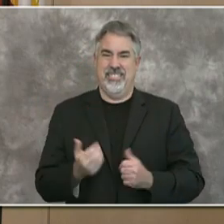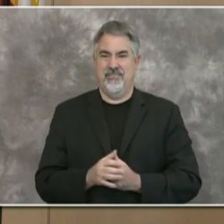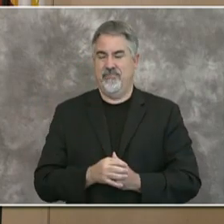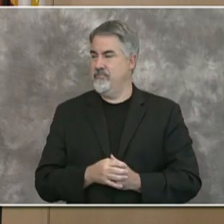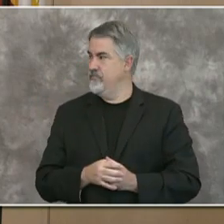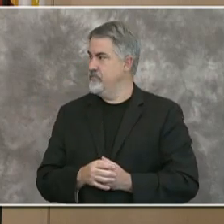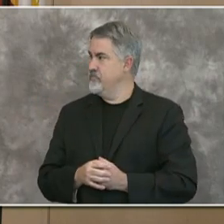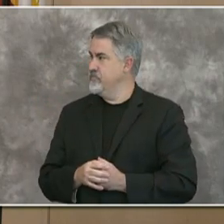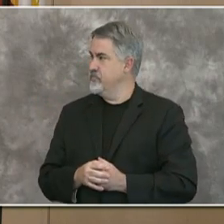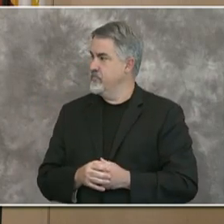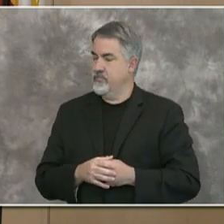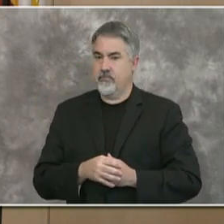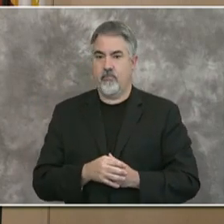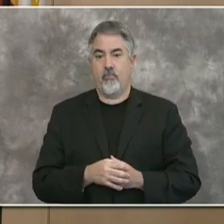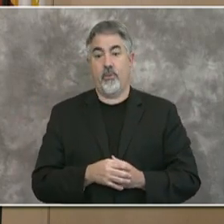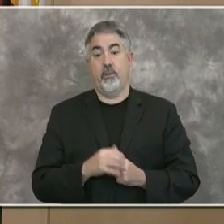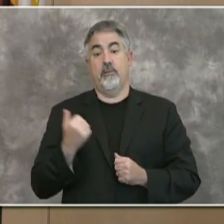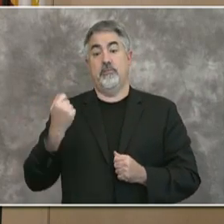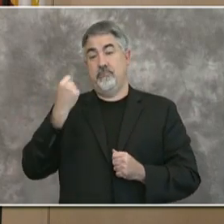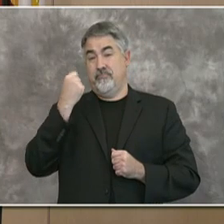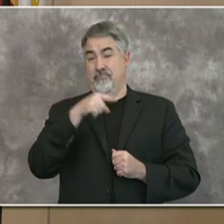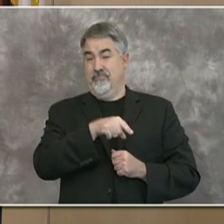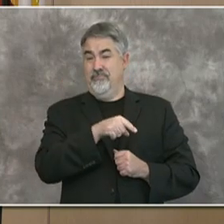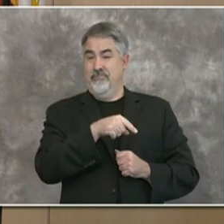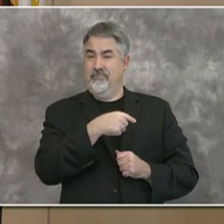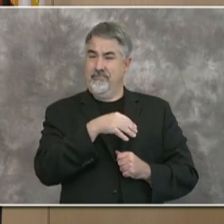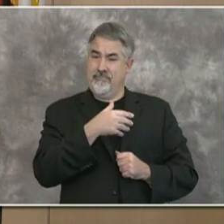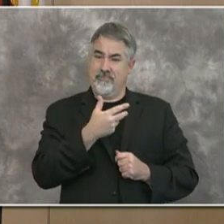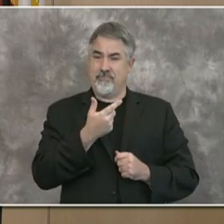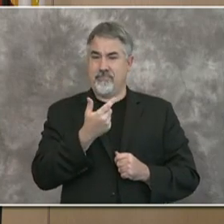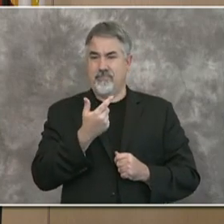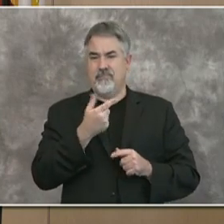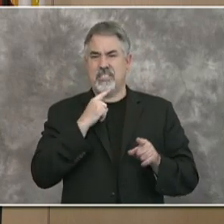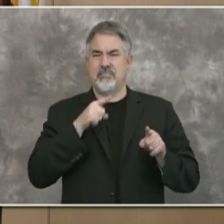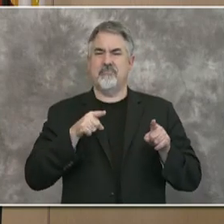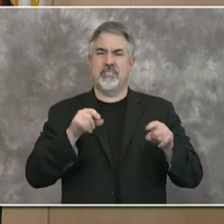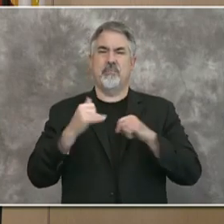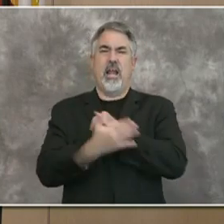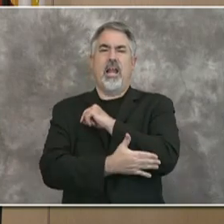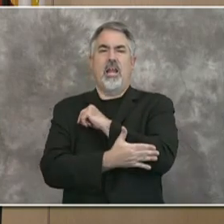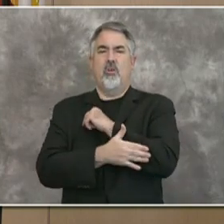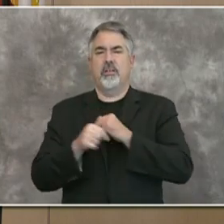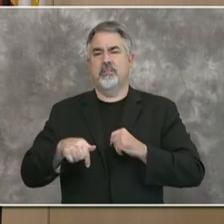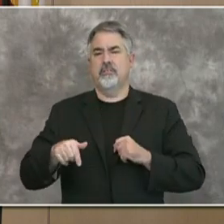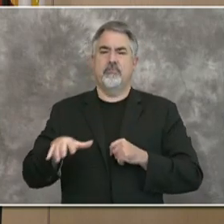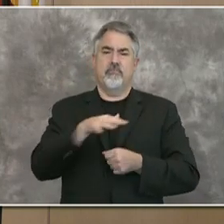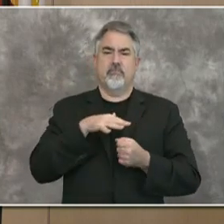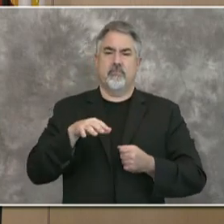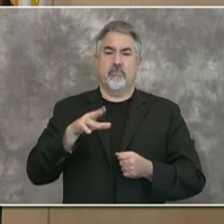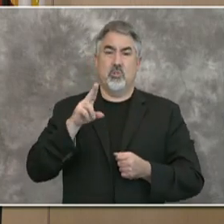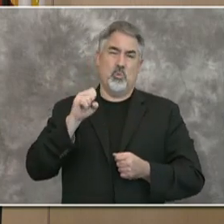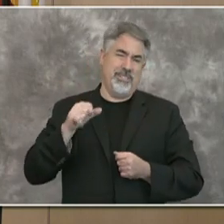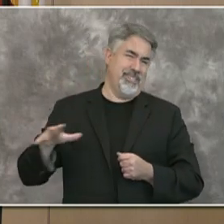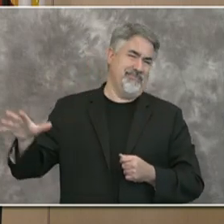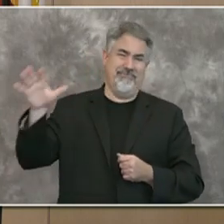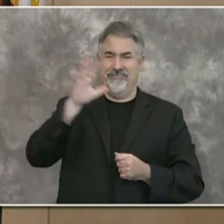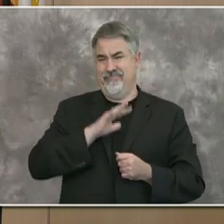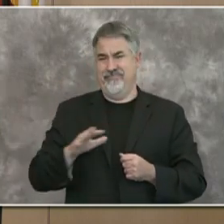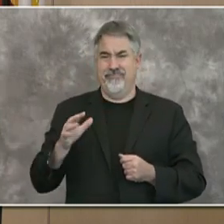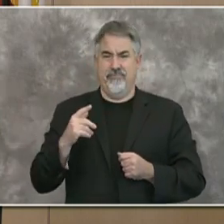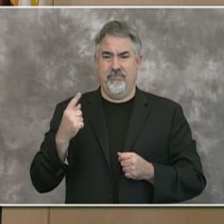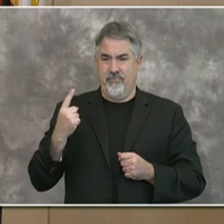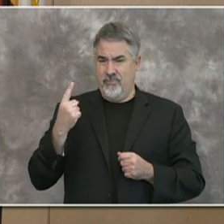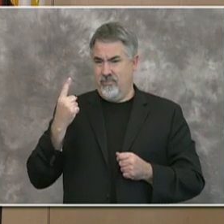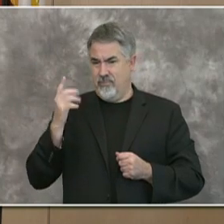that really aligns with the county's and the nation's progression from one